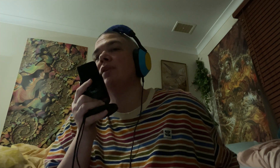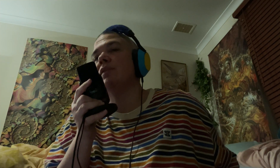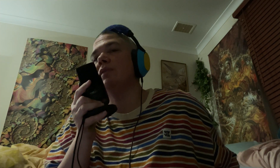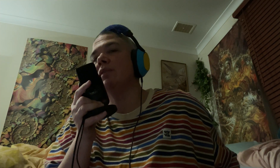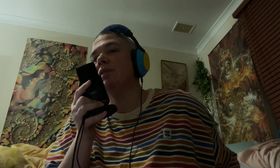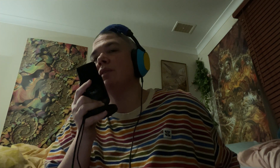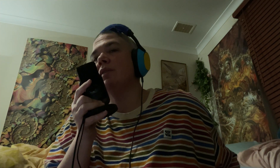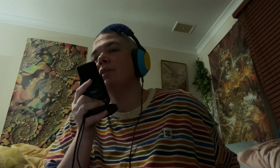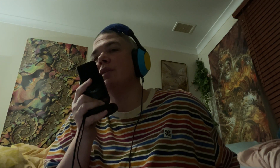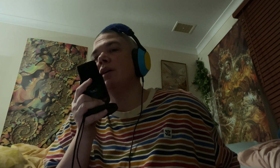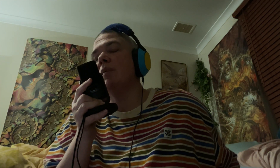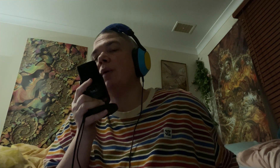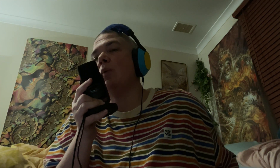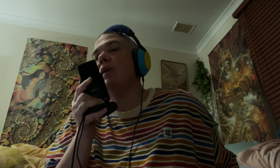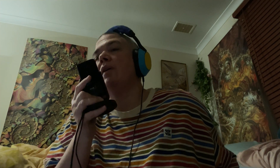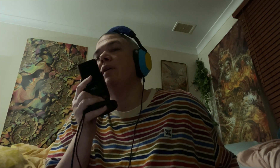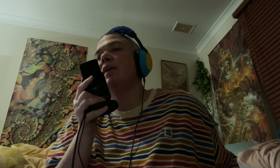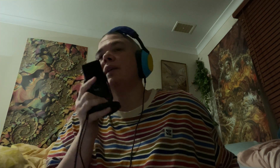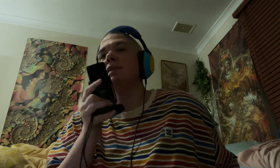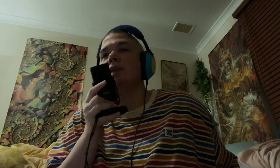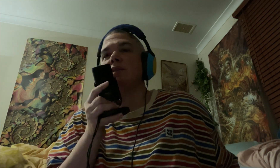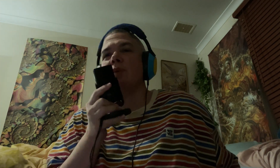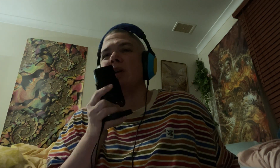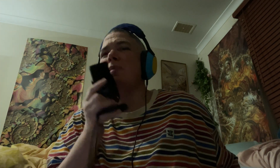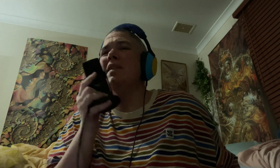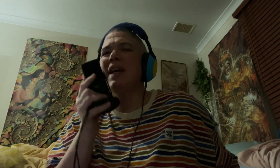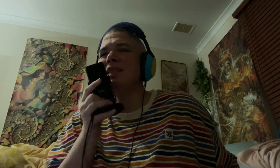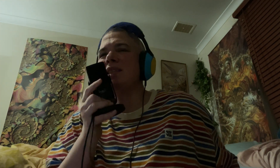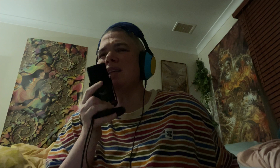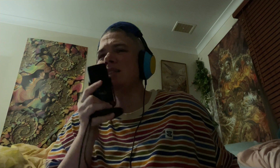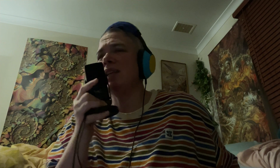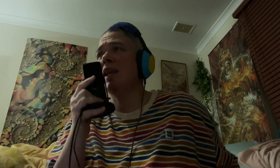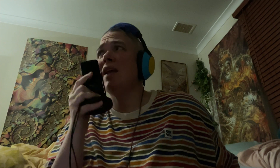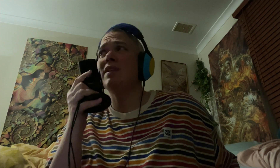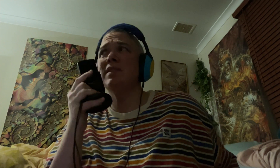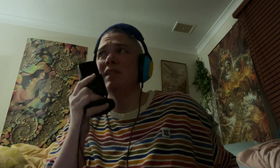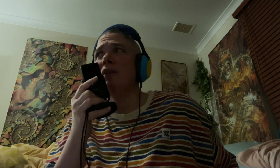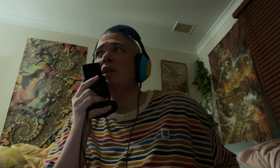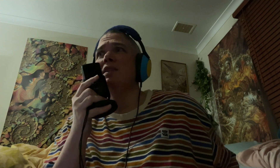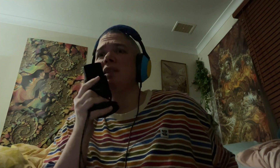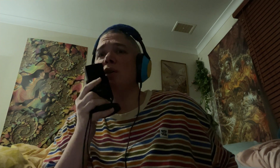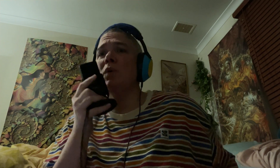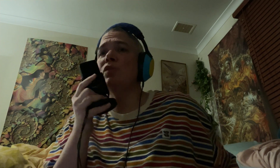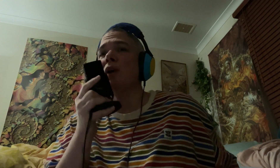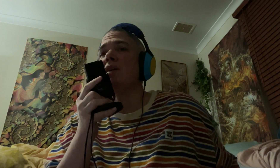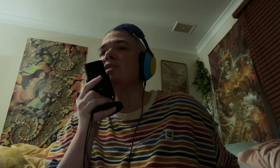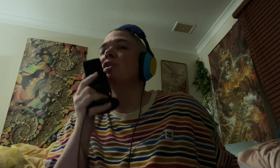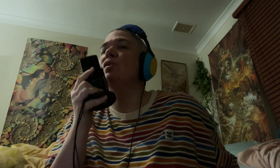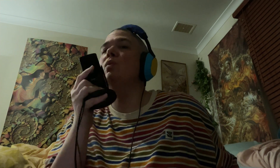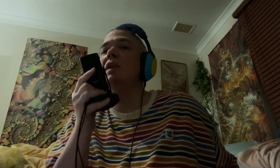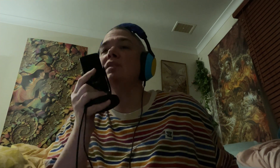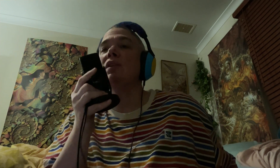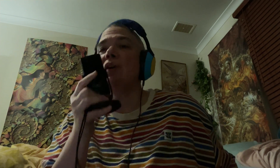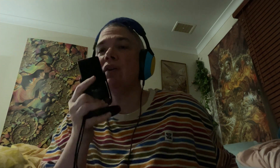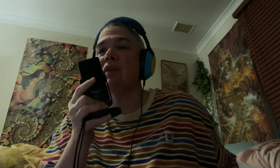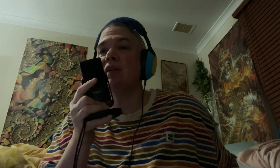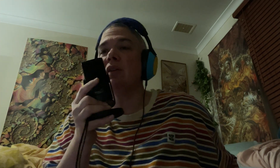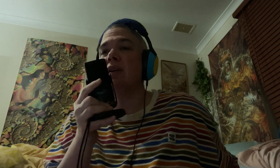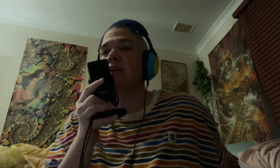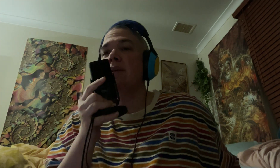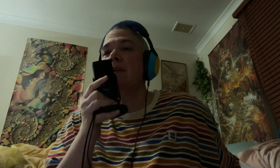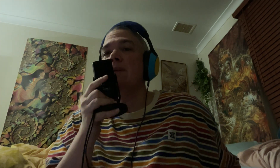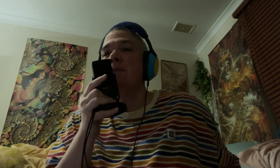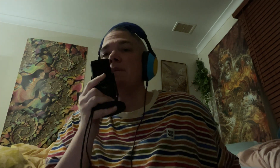needing to learn about what it is that's going on. I mean, that's the thing is like, seriously, you want trust, you need to